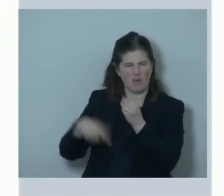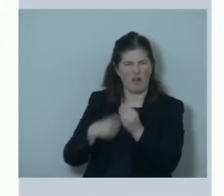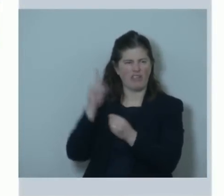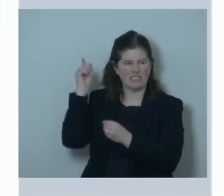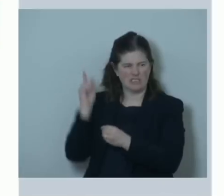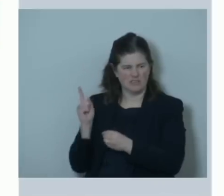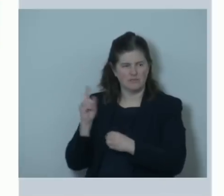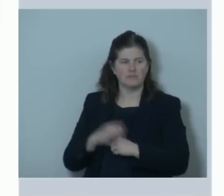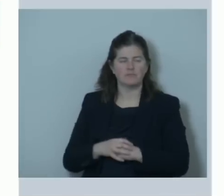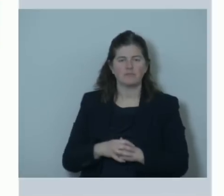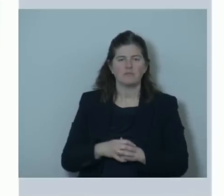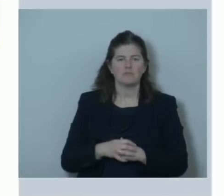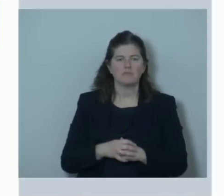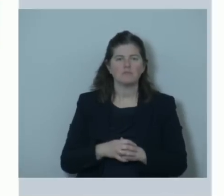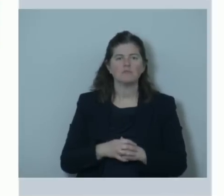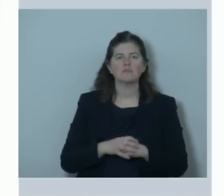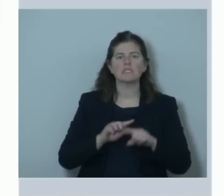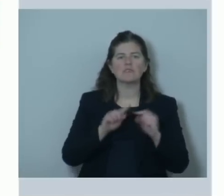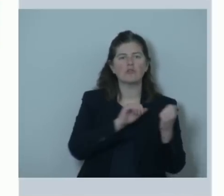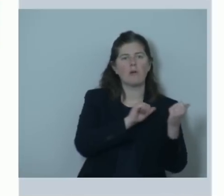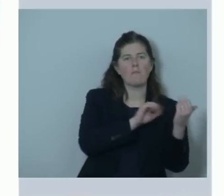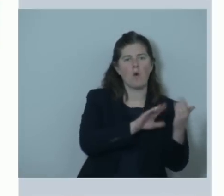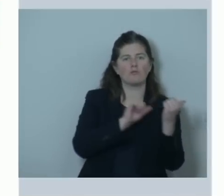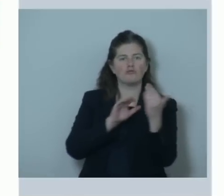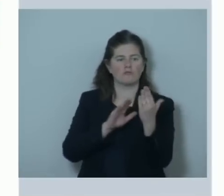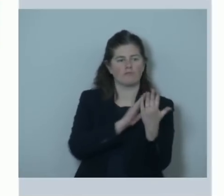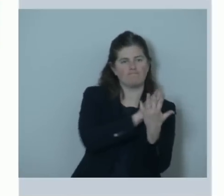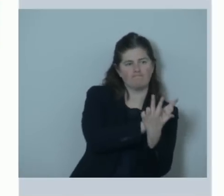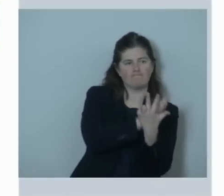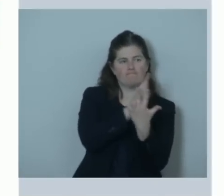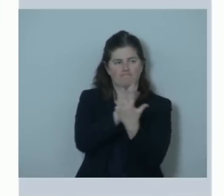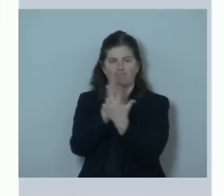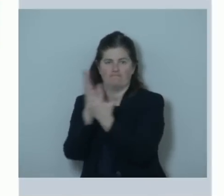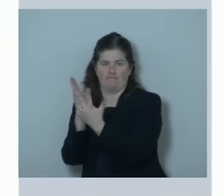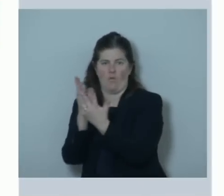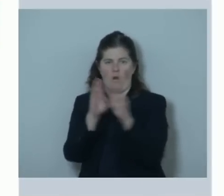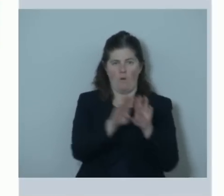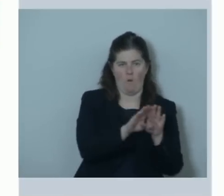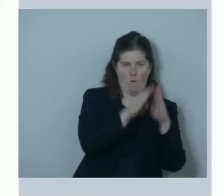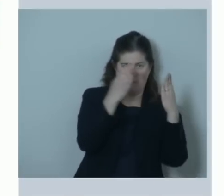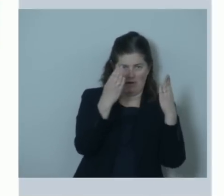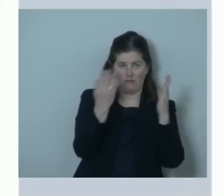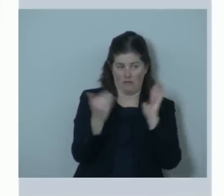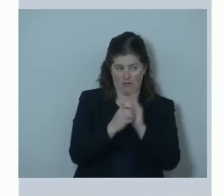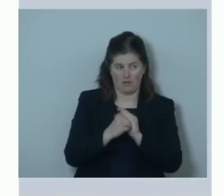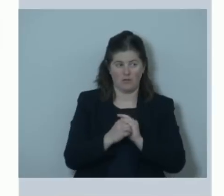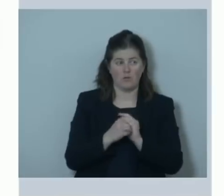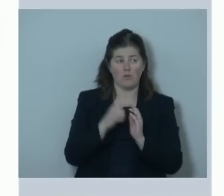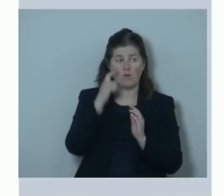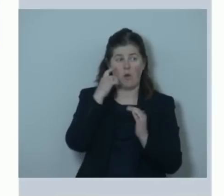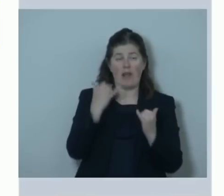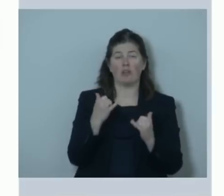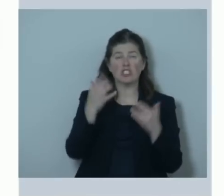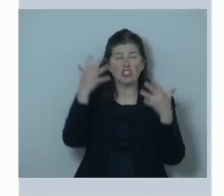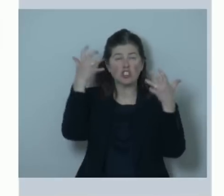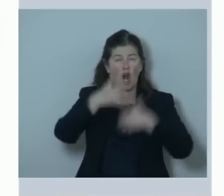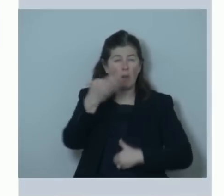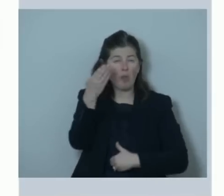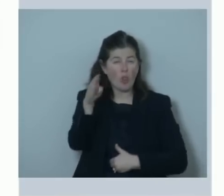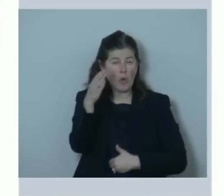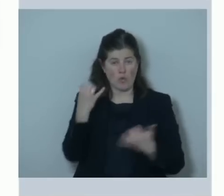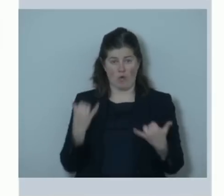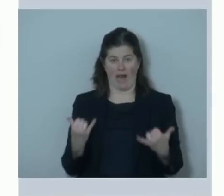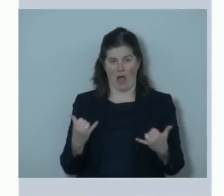a phased approach to reopening the economy. And you can see that we're in the navy blue or dark